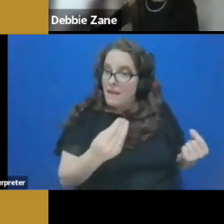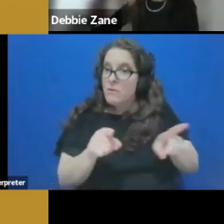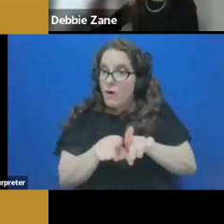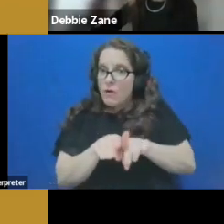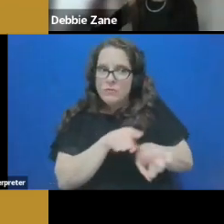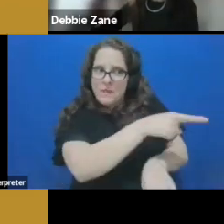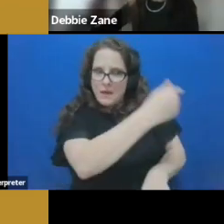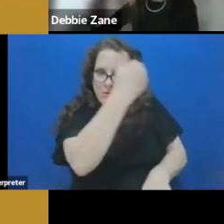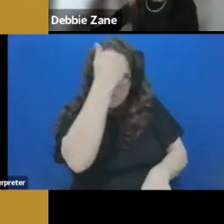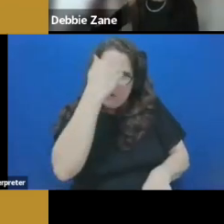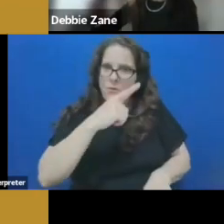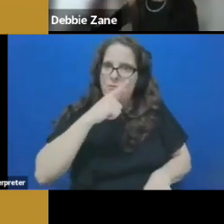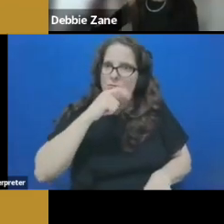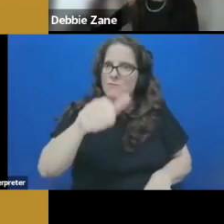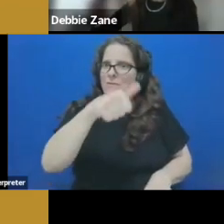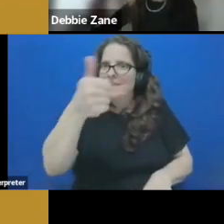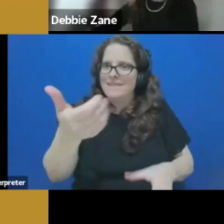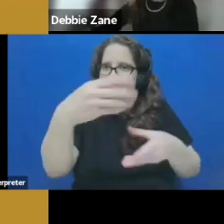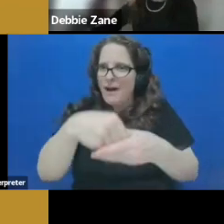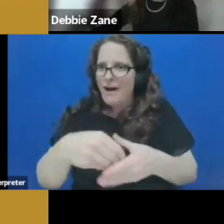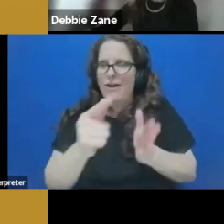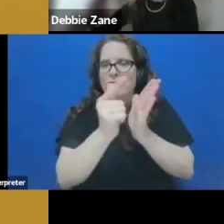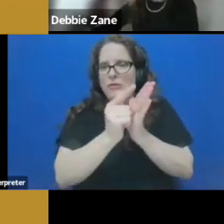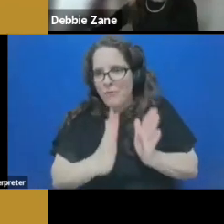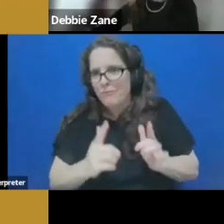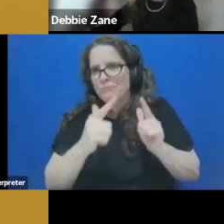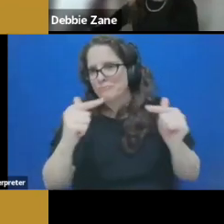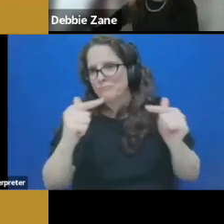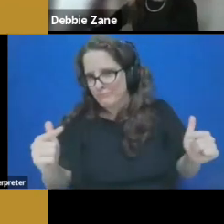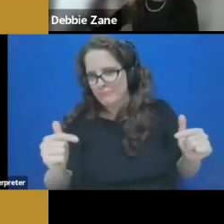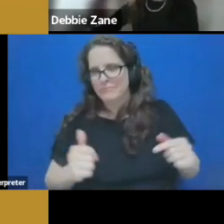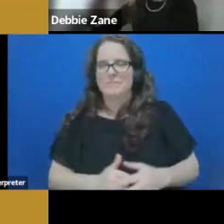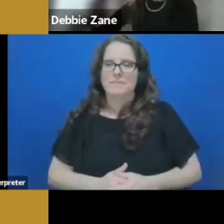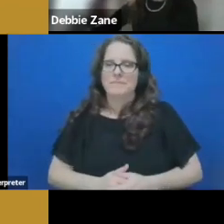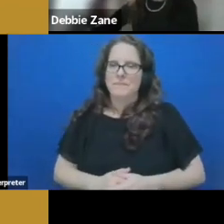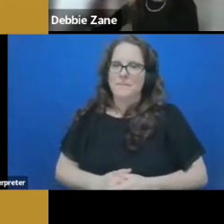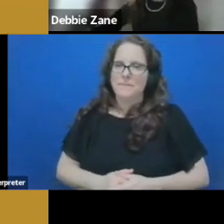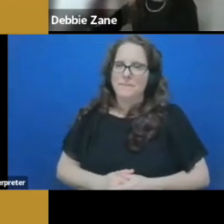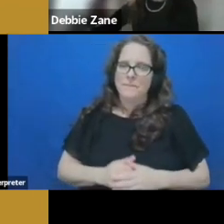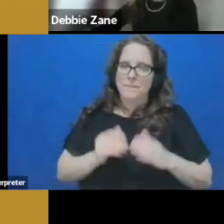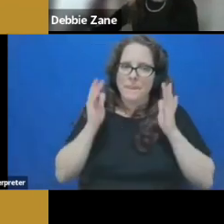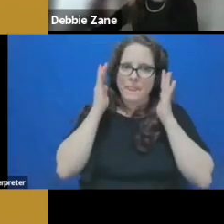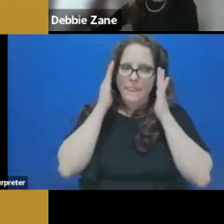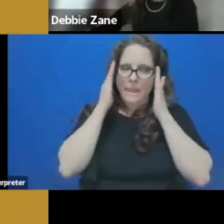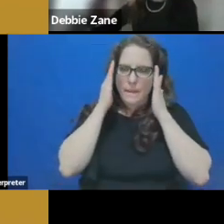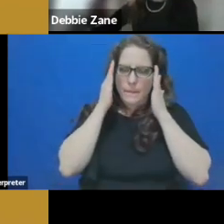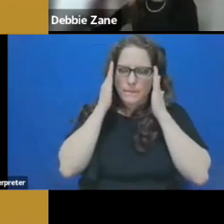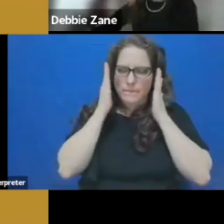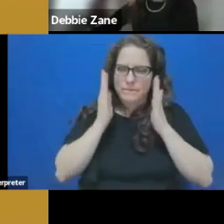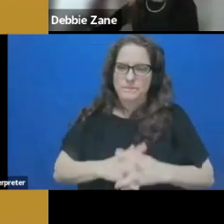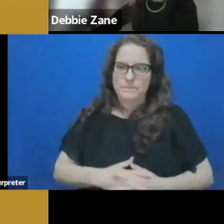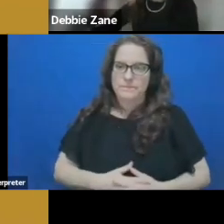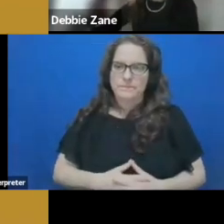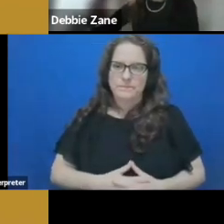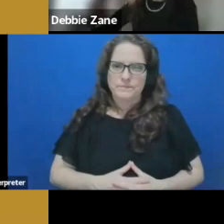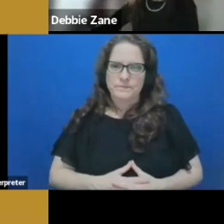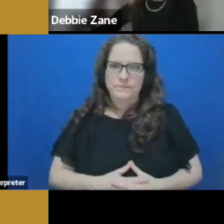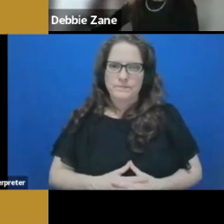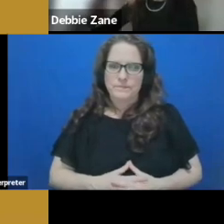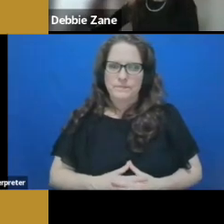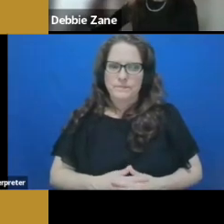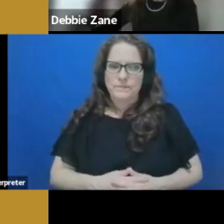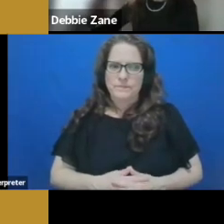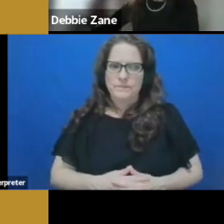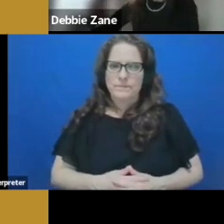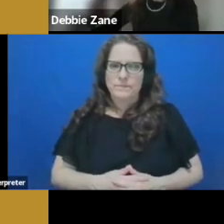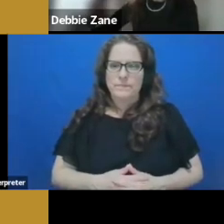the individuals that are protecting the beneficiary and caring for the beneficiary.